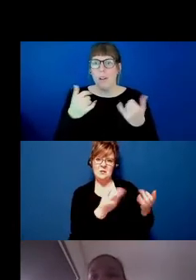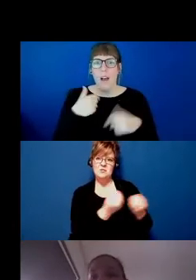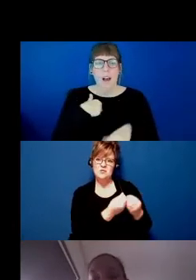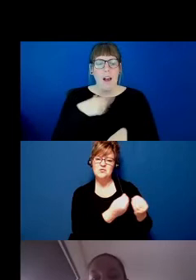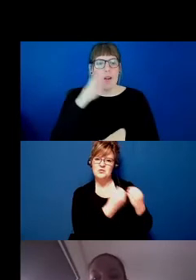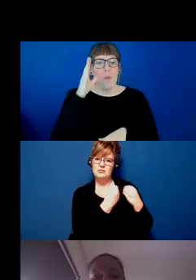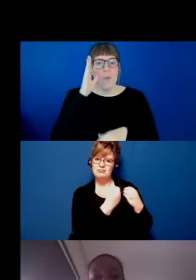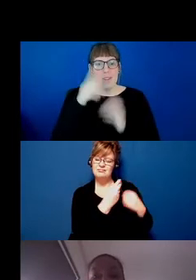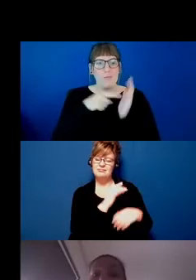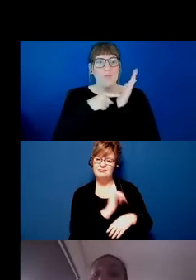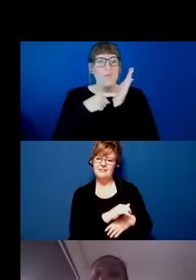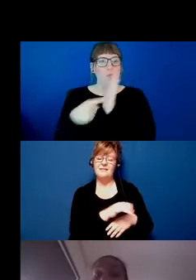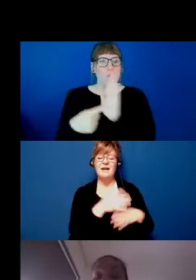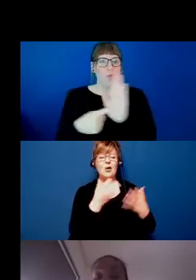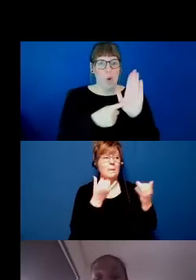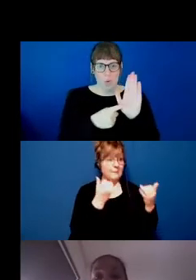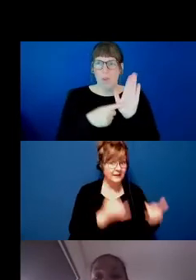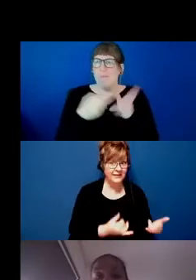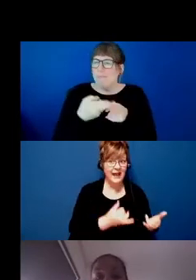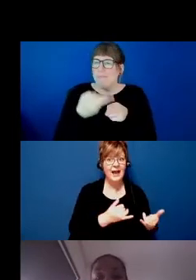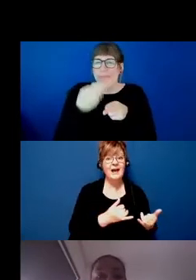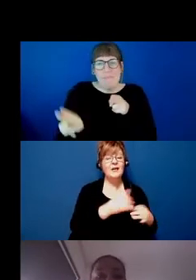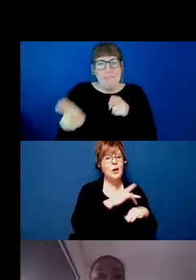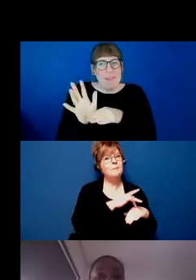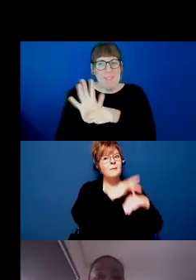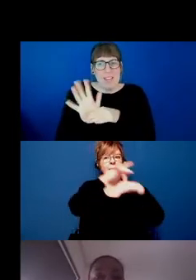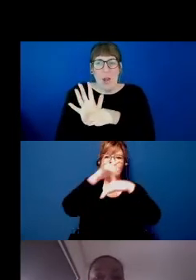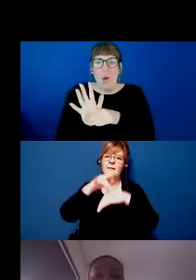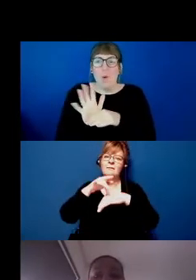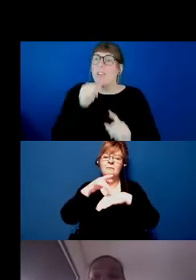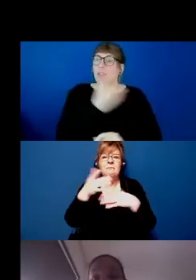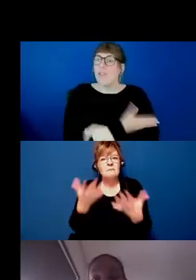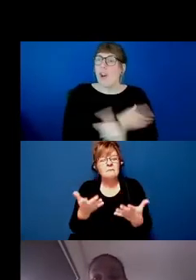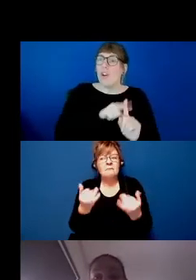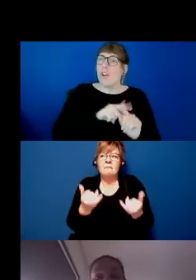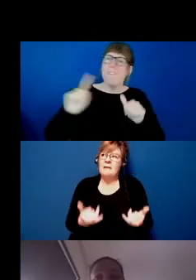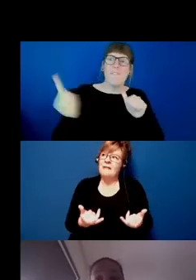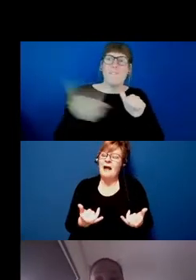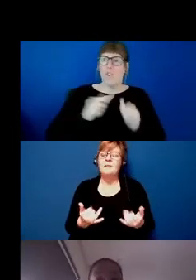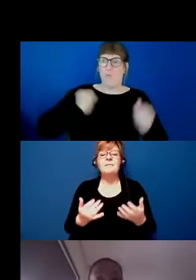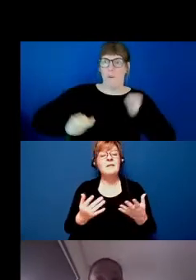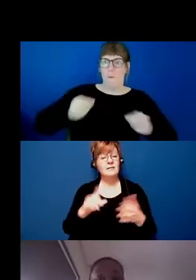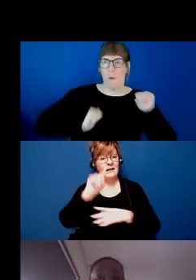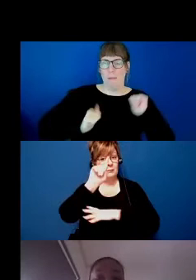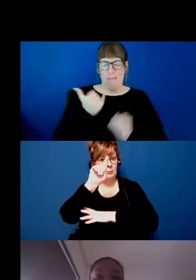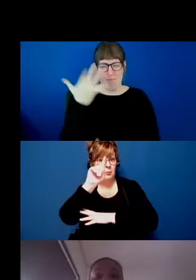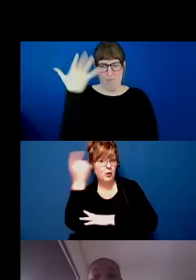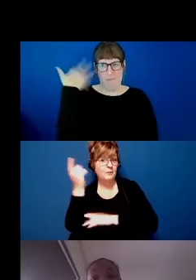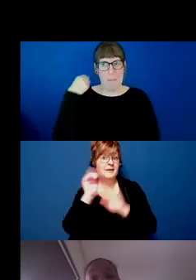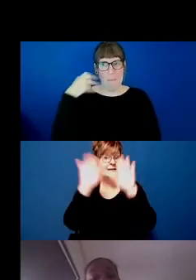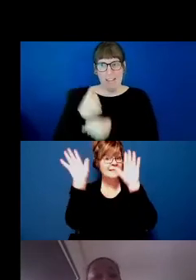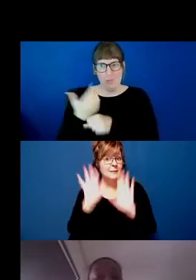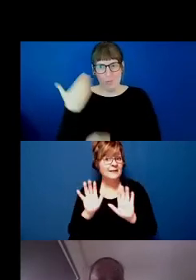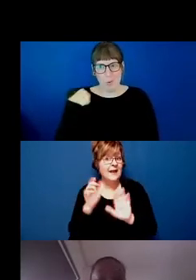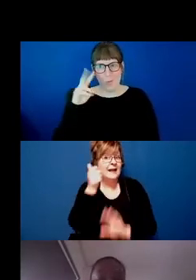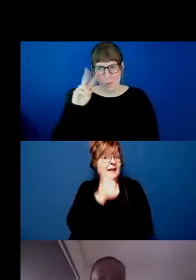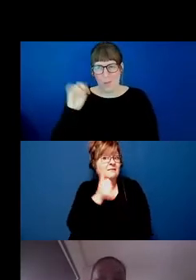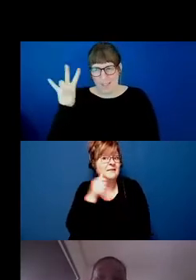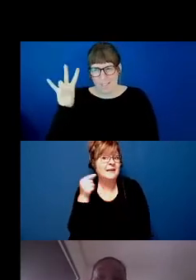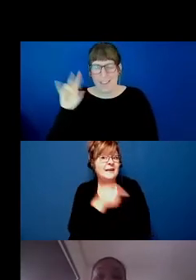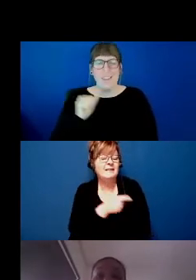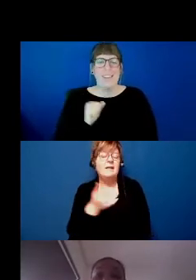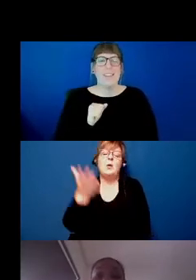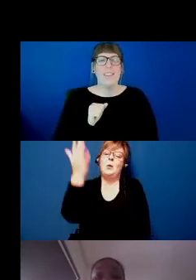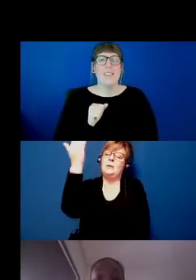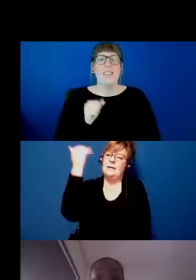show a snippet of her very first performance at our show all those years ago. And then I'll show you sort